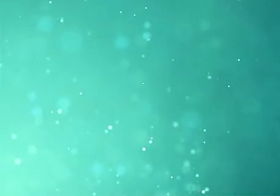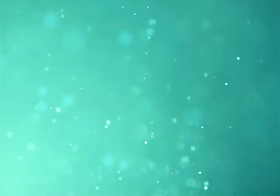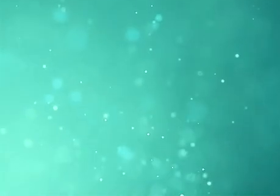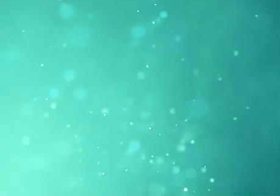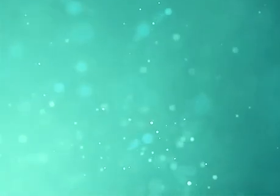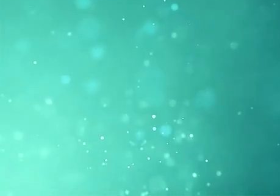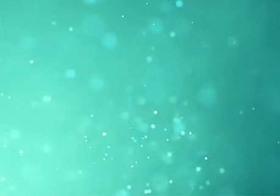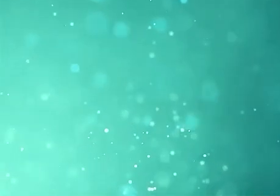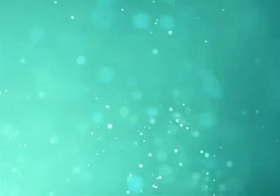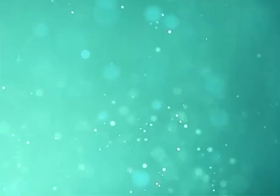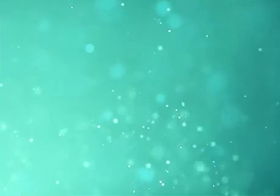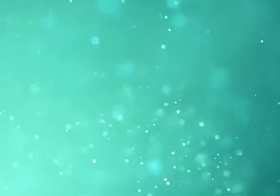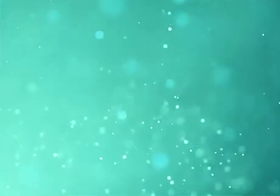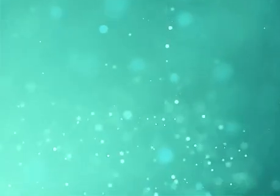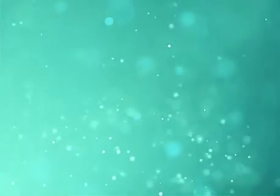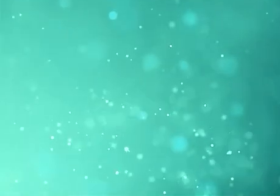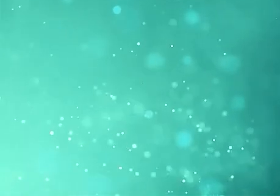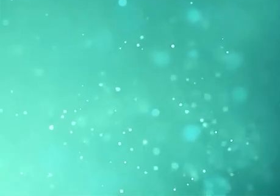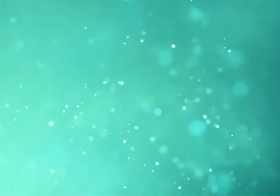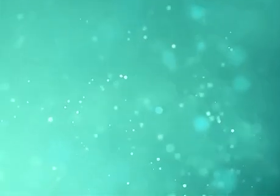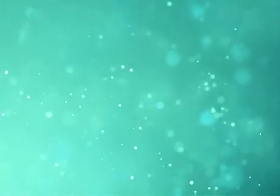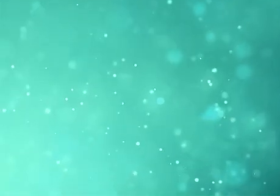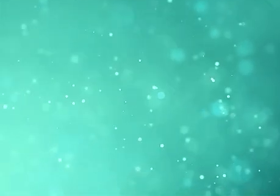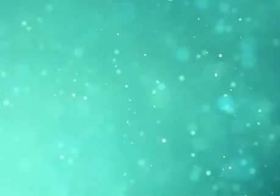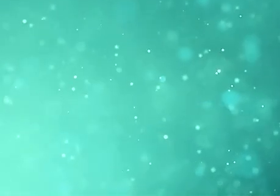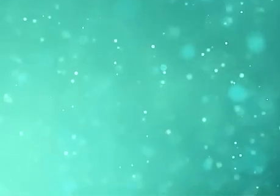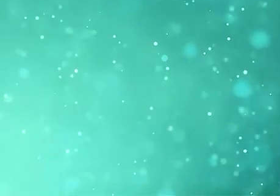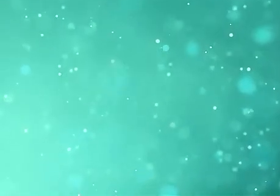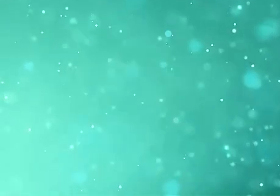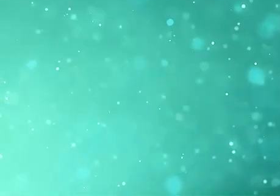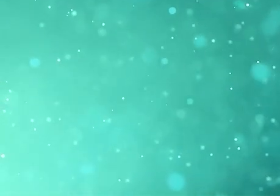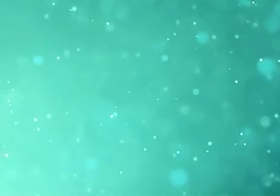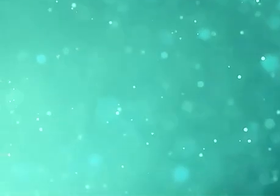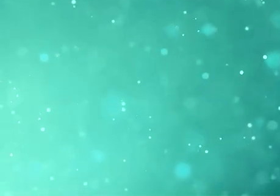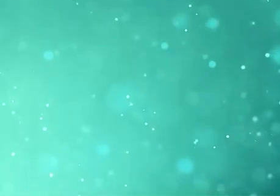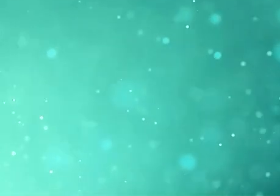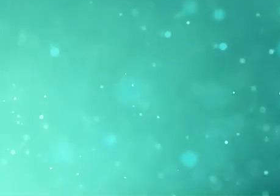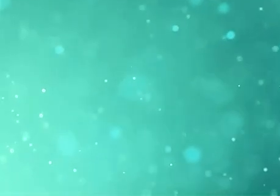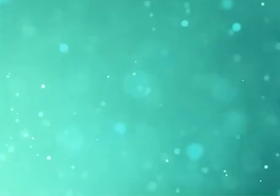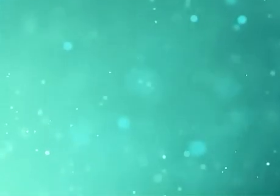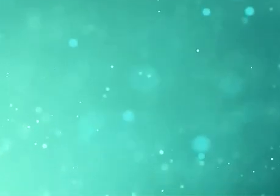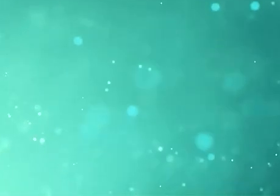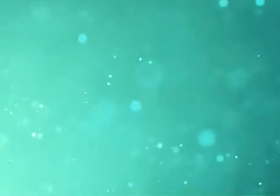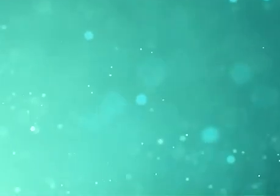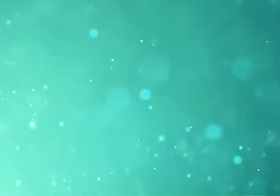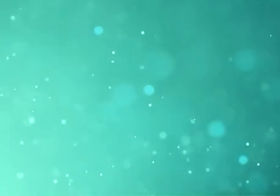this theme are presented as commentaries on the Quranic notion of dhikrullah.